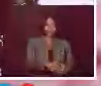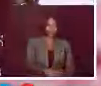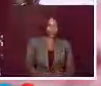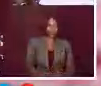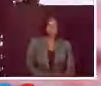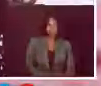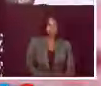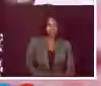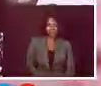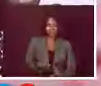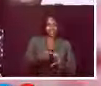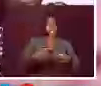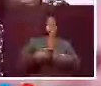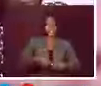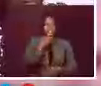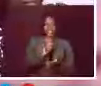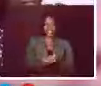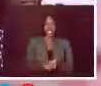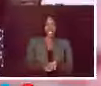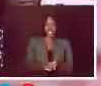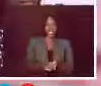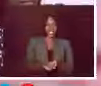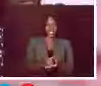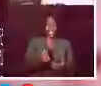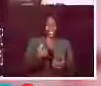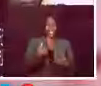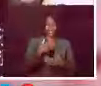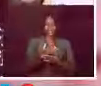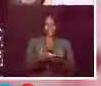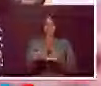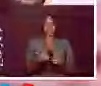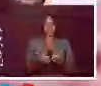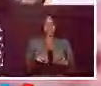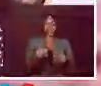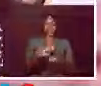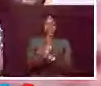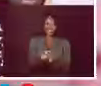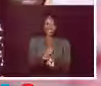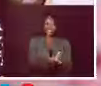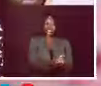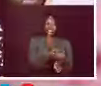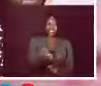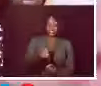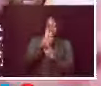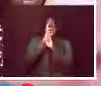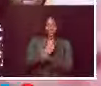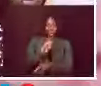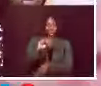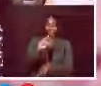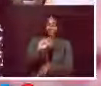argument. They claim that there was a certain precedent. When there was reshuffle, Honorable